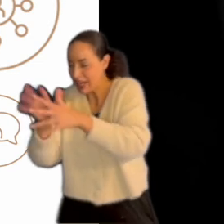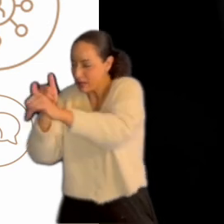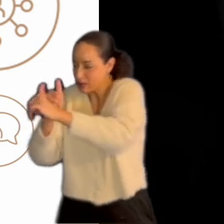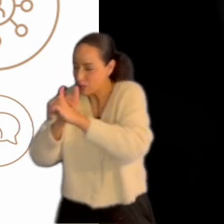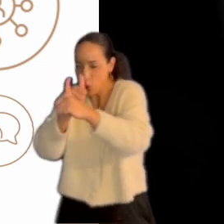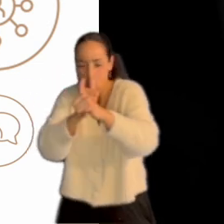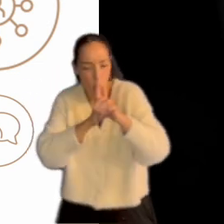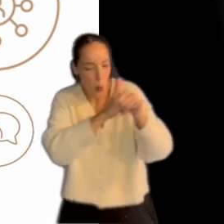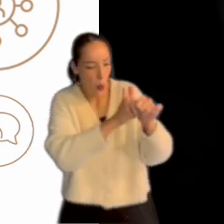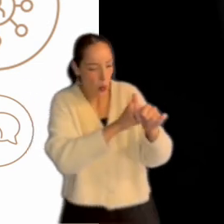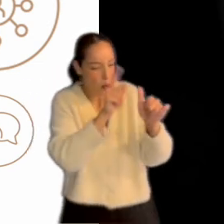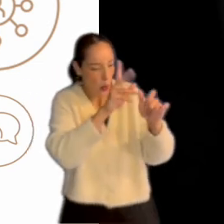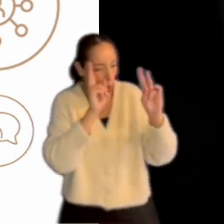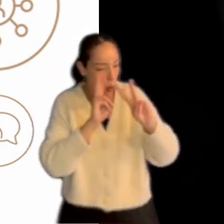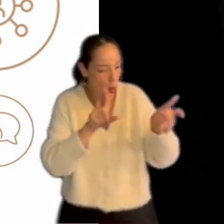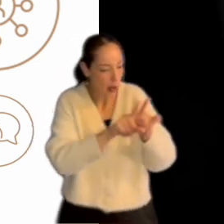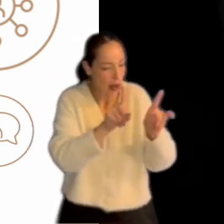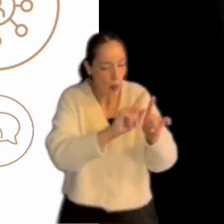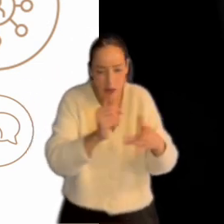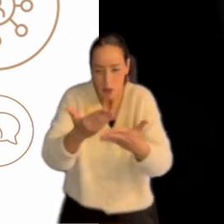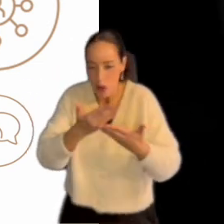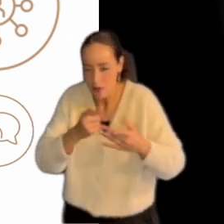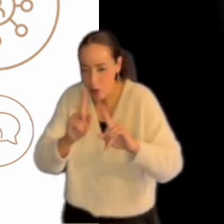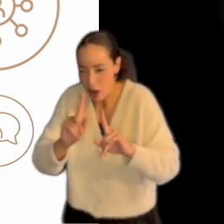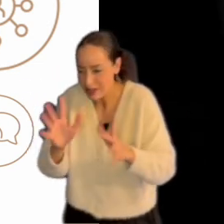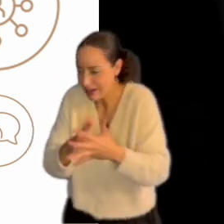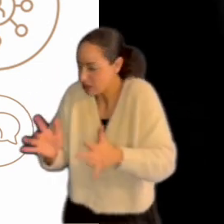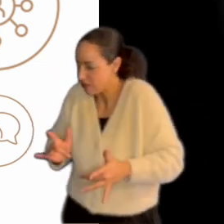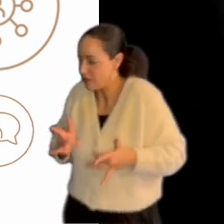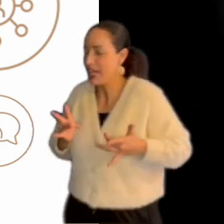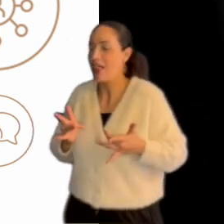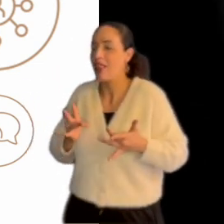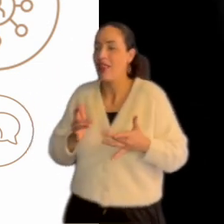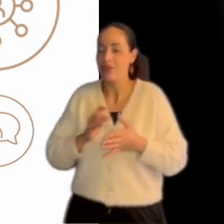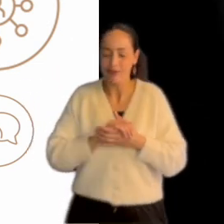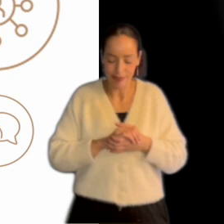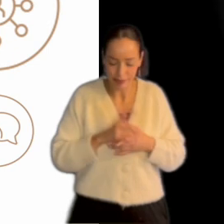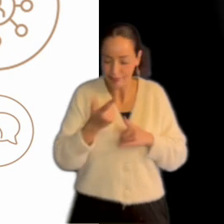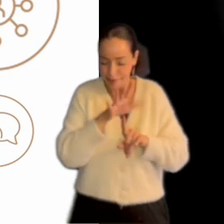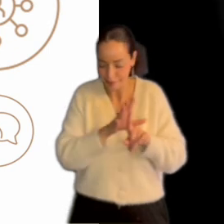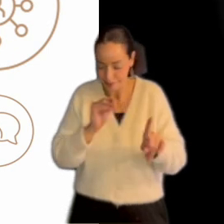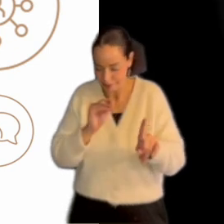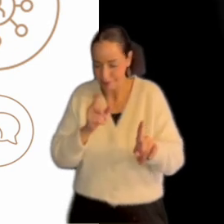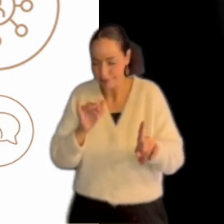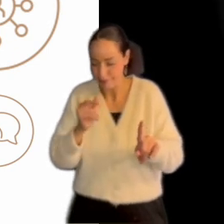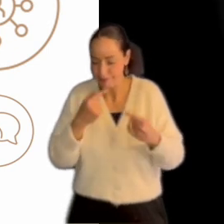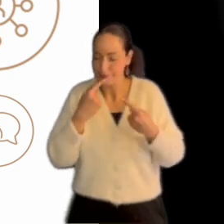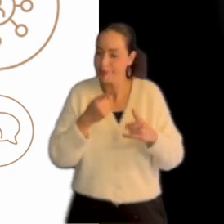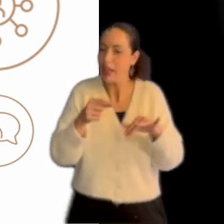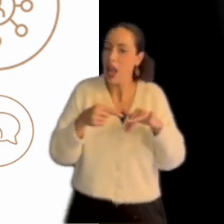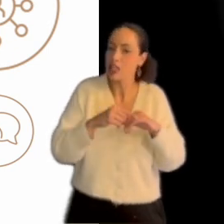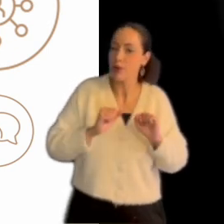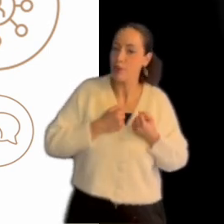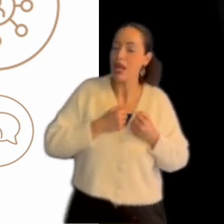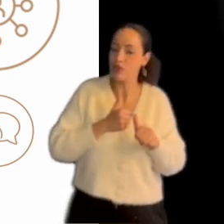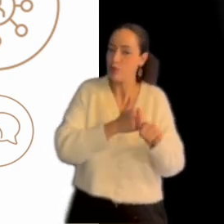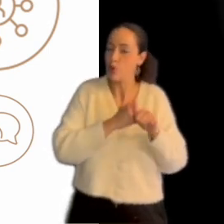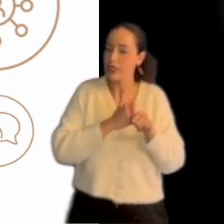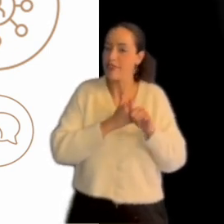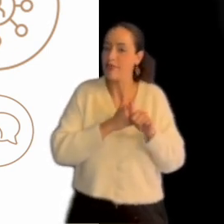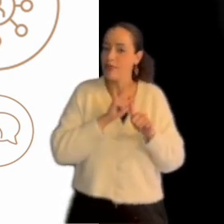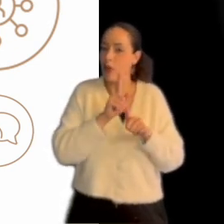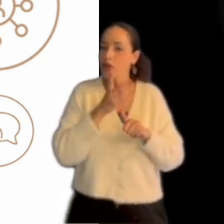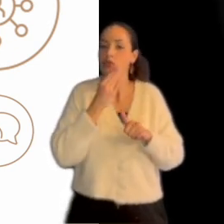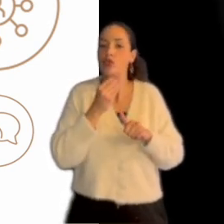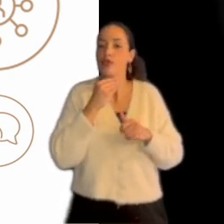as supportive, but it's useful to be more exact. He is tolerant and withholds criticism when I work outside of normal hours or need to do things at